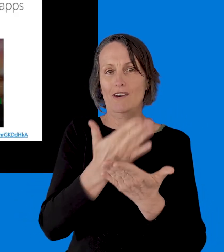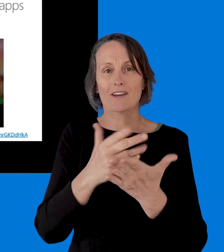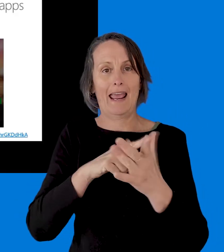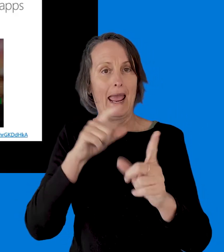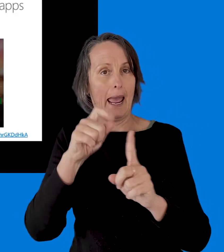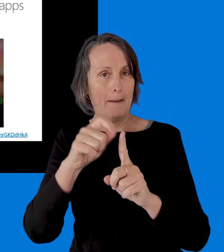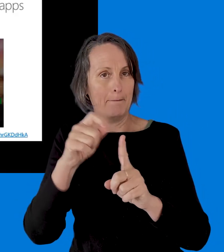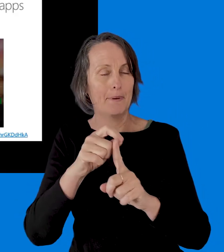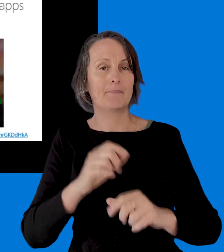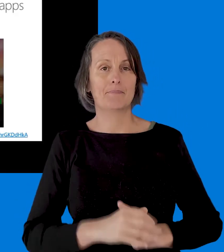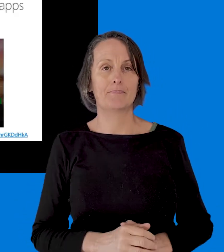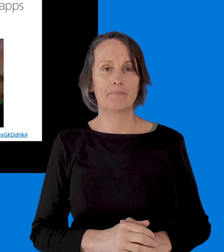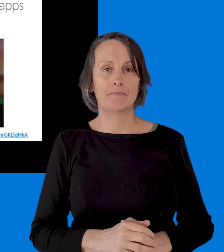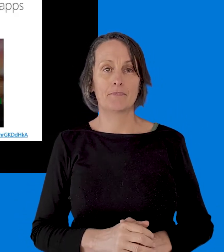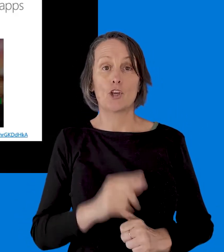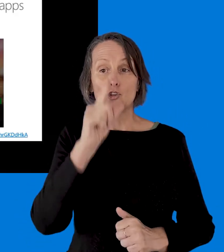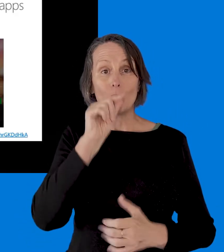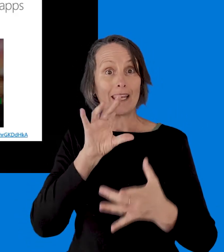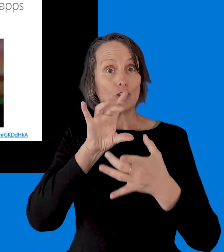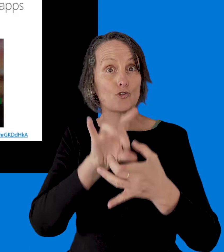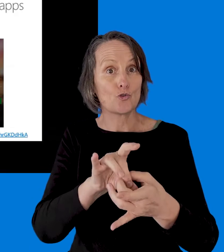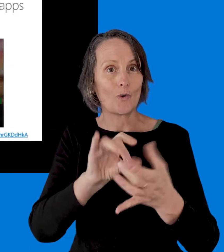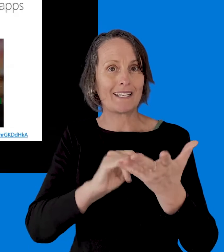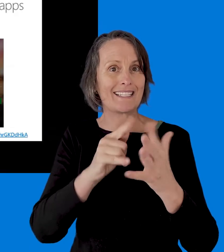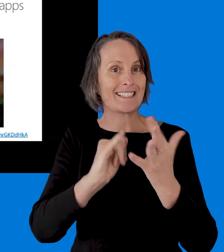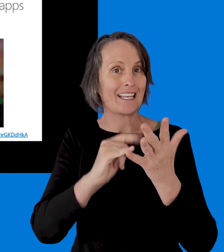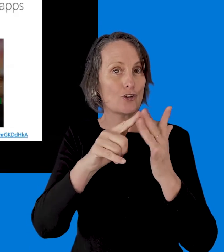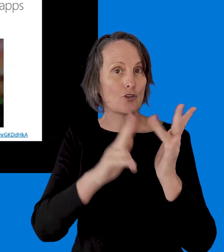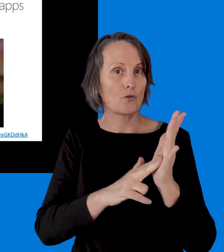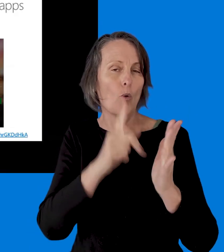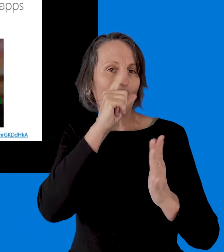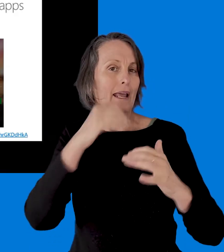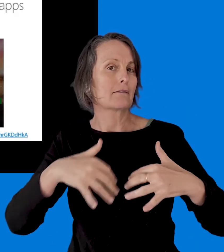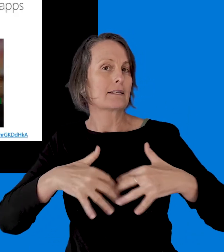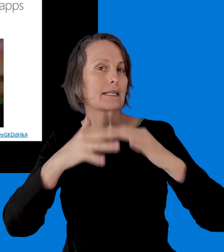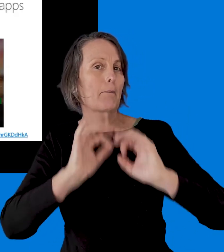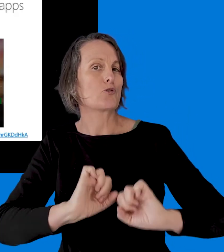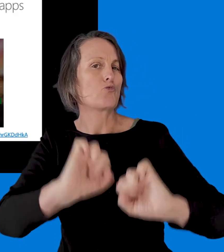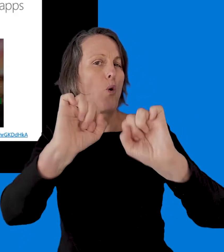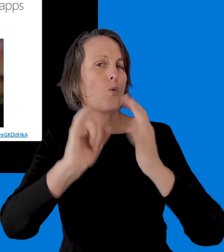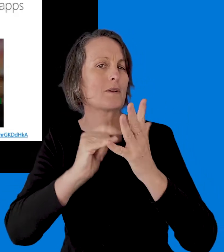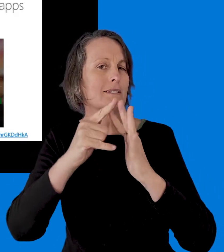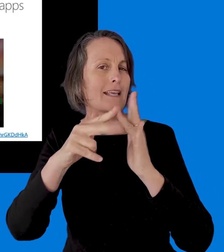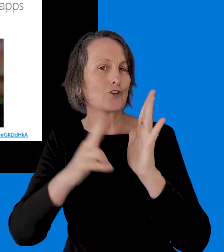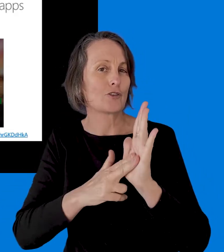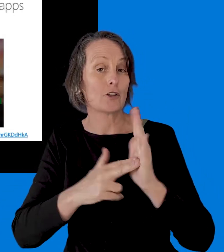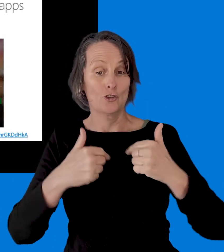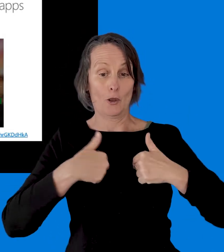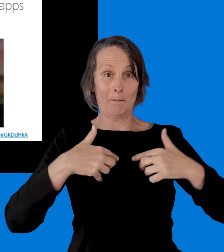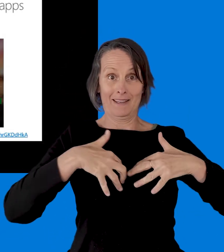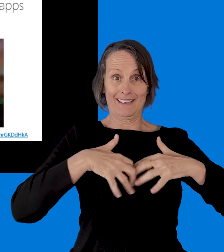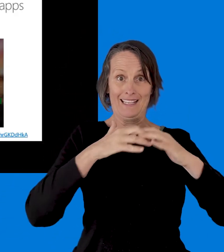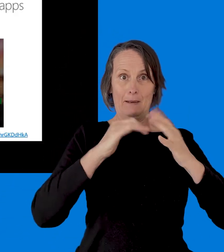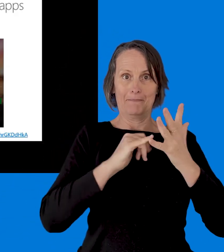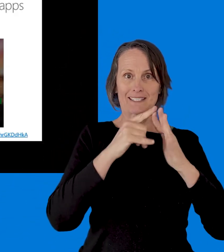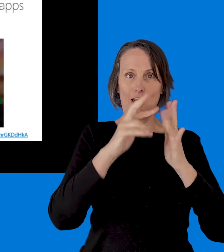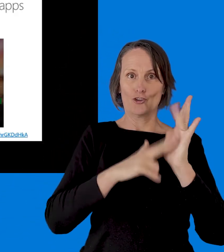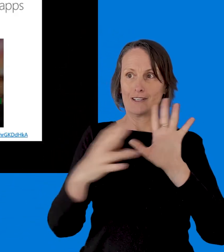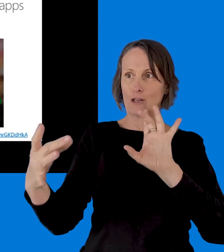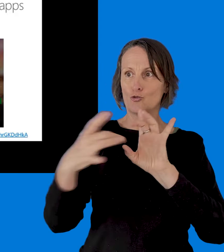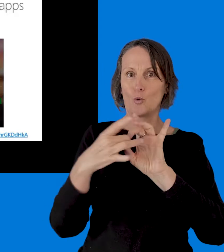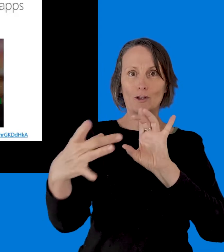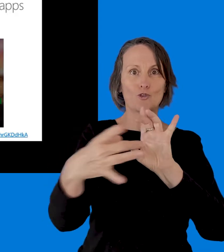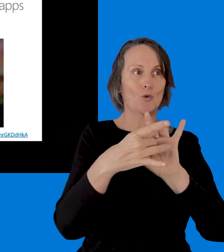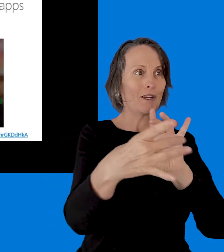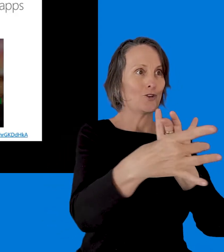Translator app that you want to select. And then you can either join a session or start your own. Right now, we're joining the session that I had started,